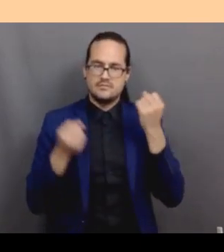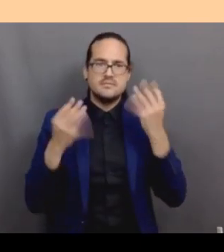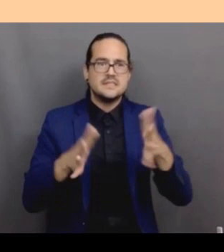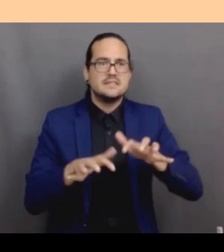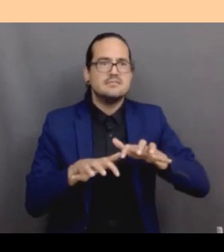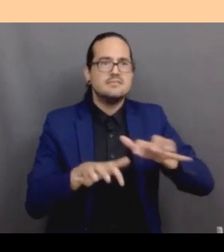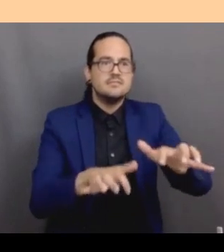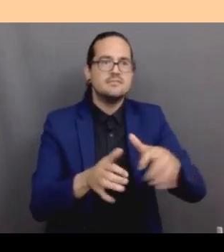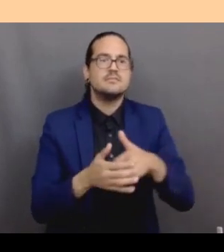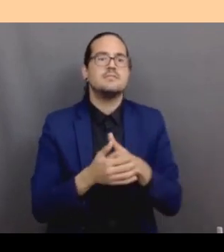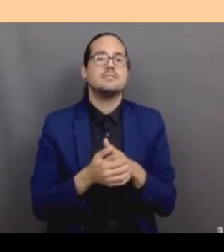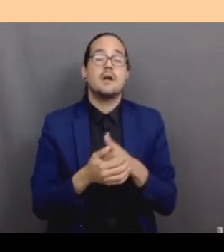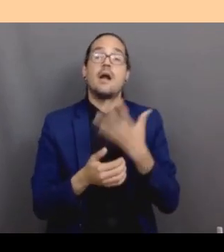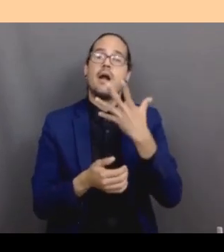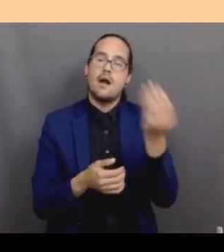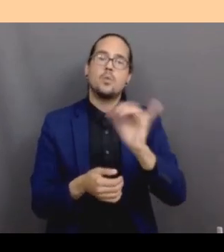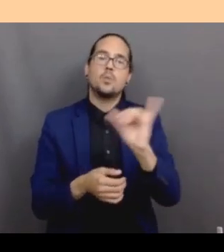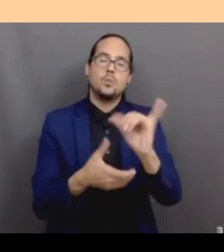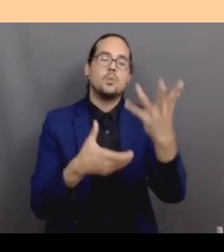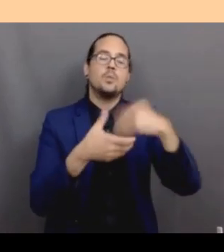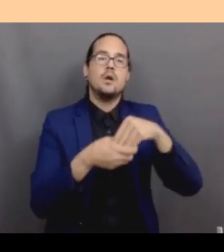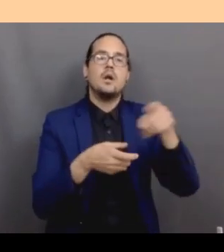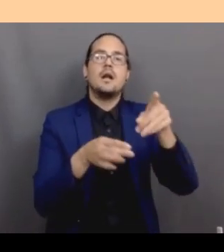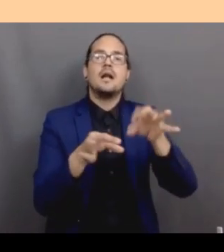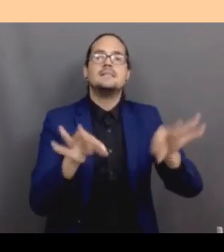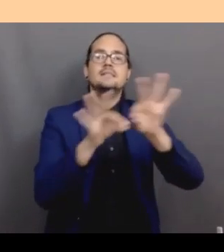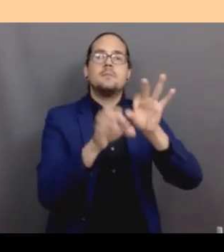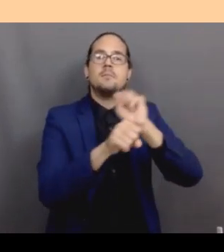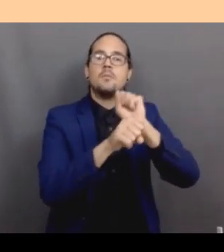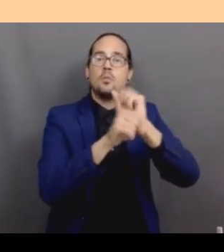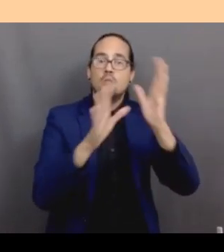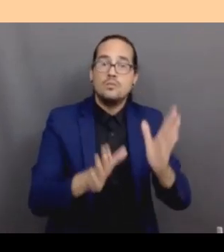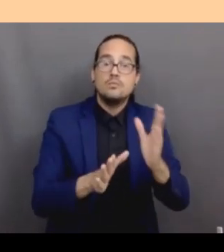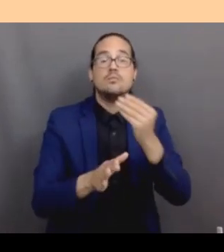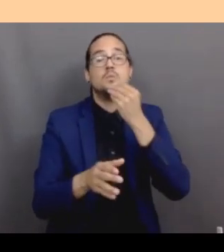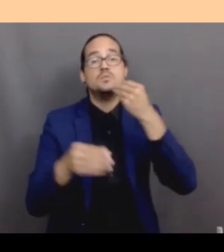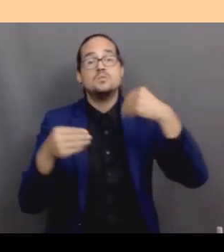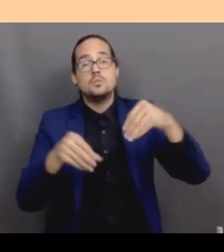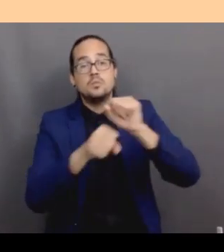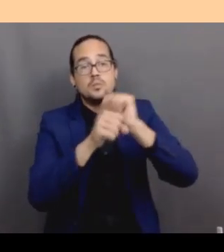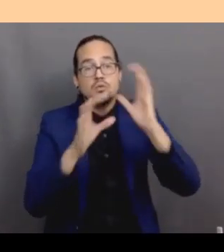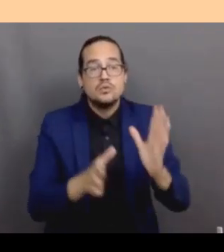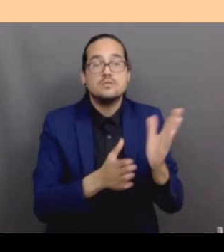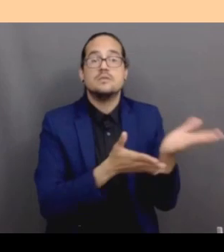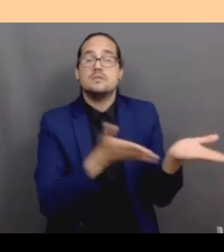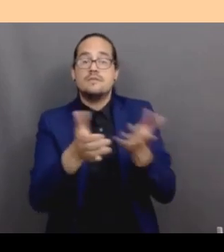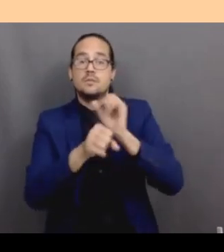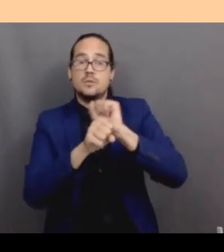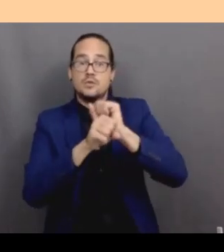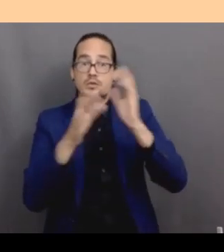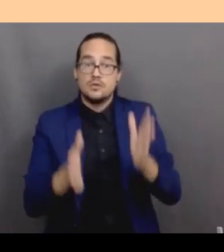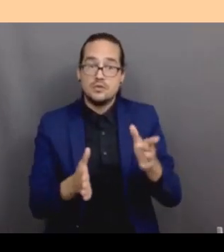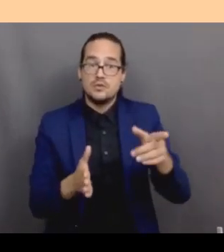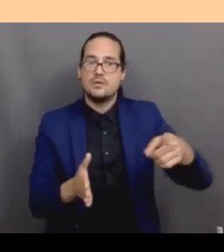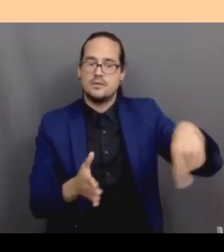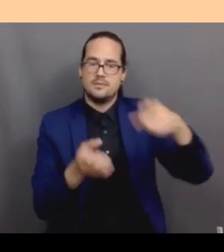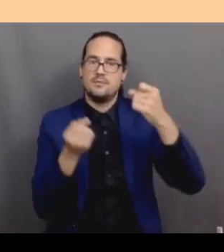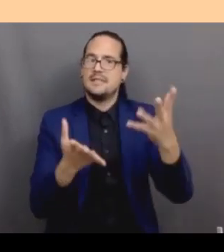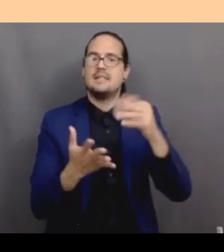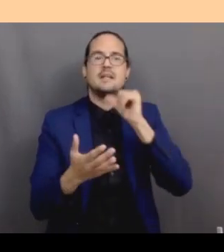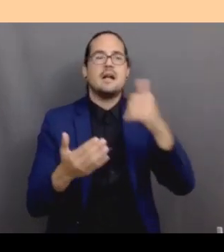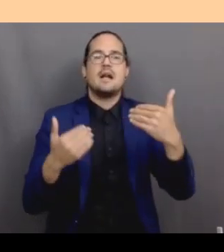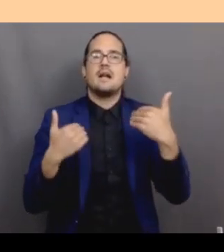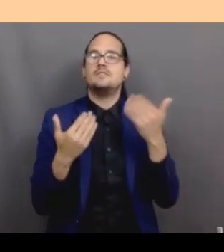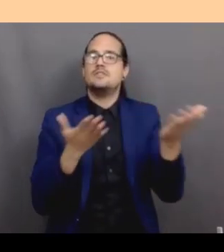aides, who already have been under-resourced and don't have access to services, have already been on that front line and have had exposures to